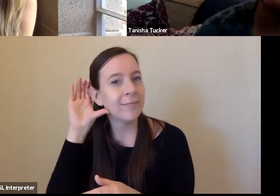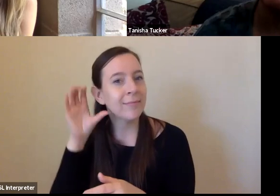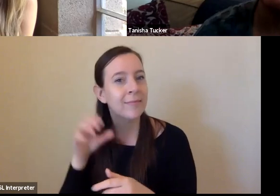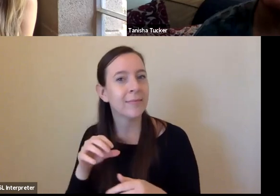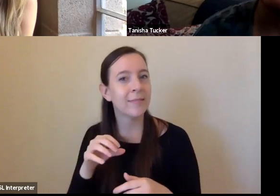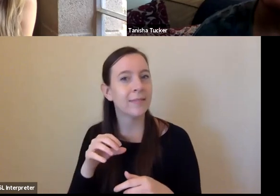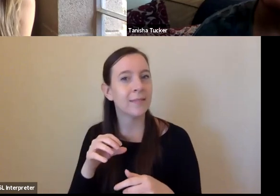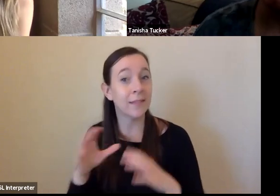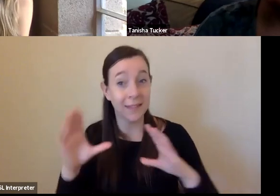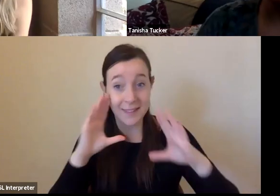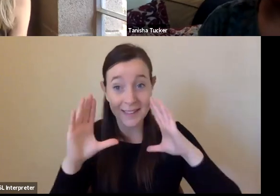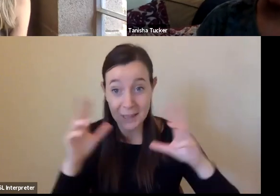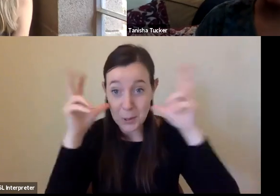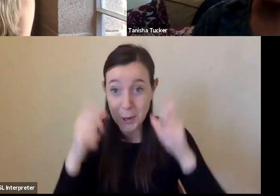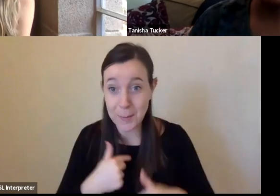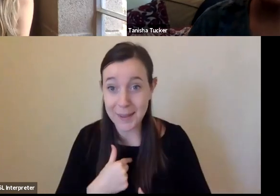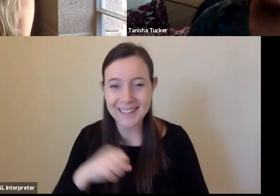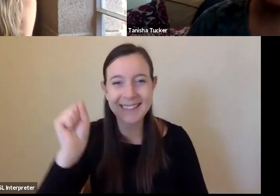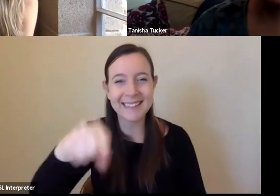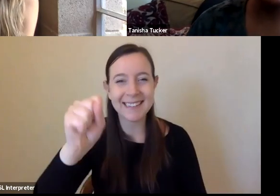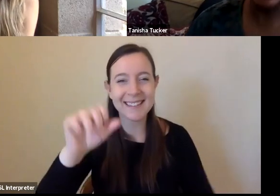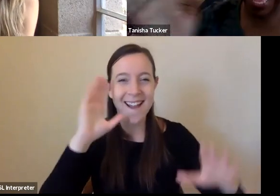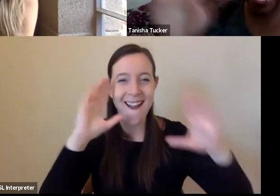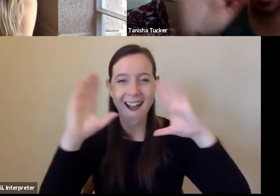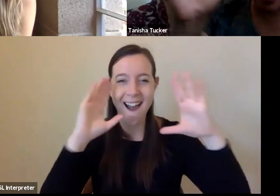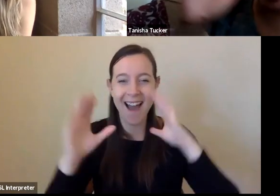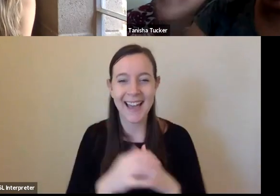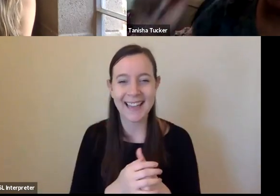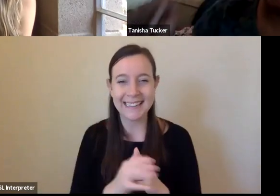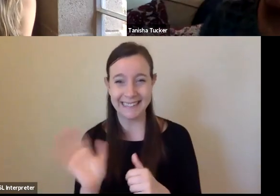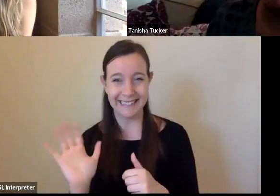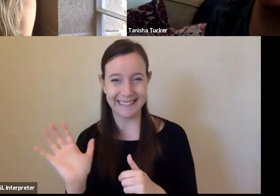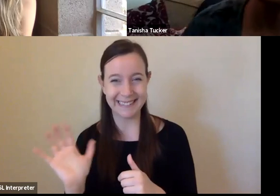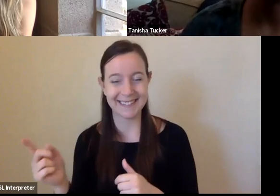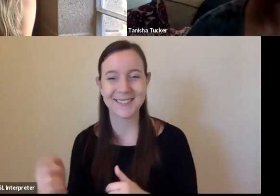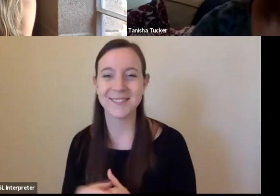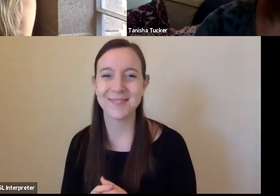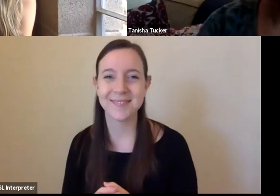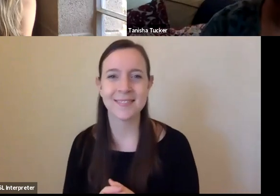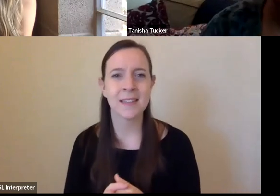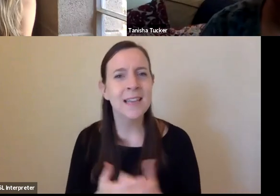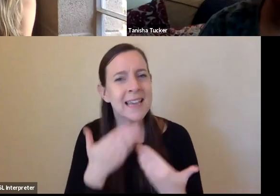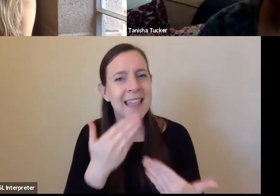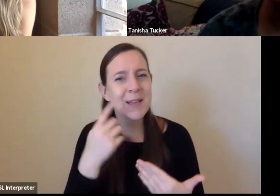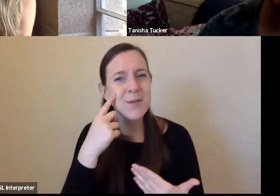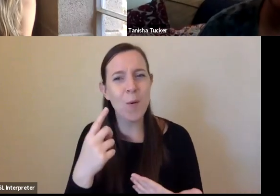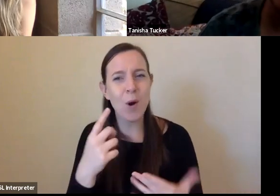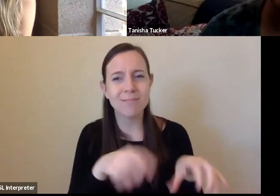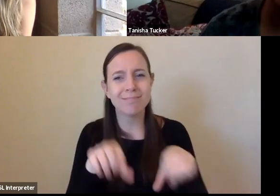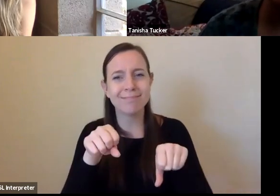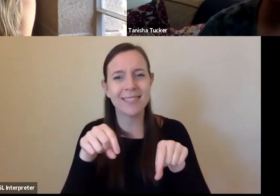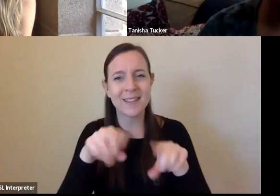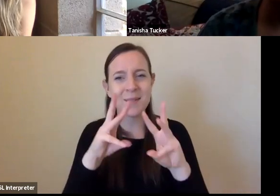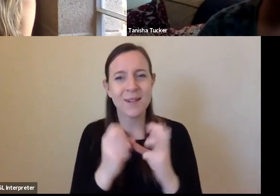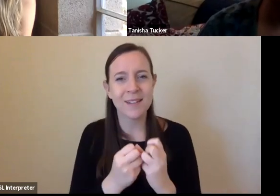Yeah, can you hear me? Yeah. Oh, yes. Hi, Jesus. Okay. Hi, Tanisha. Hi. Thank you for doing this. Well, my question is, which